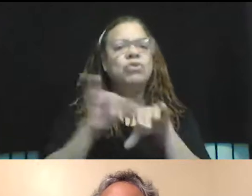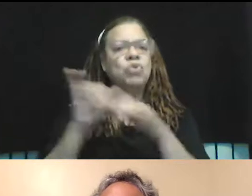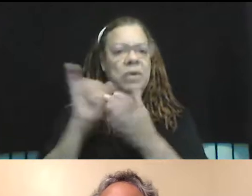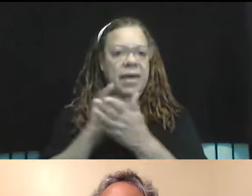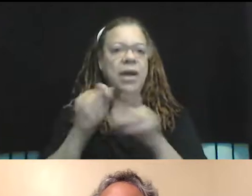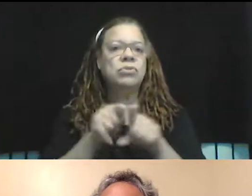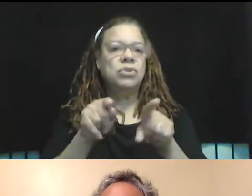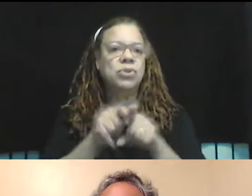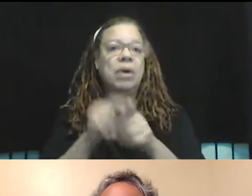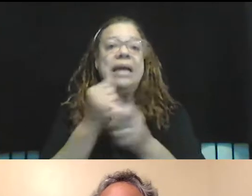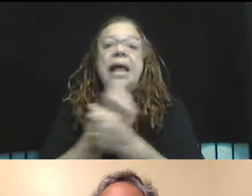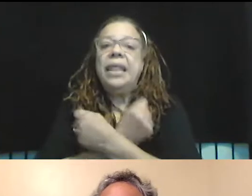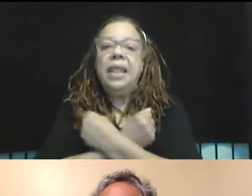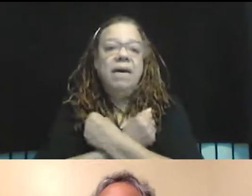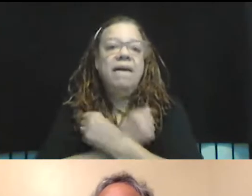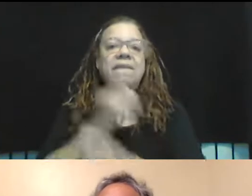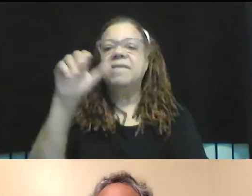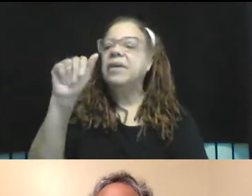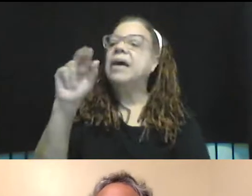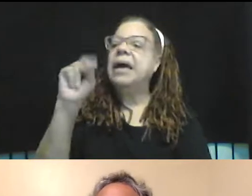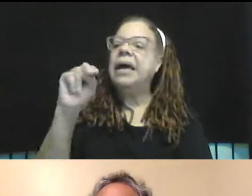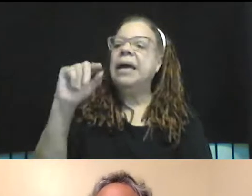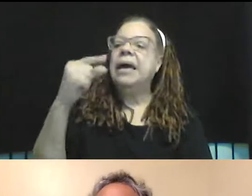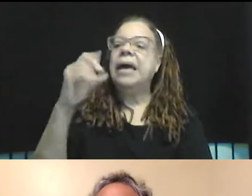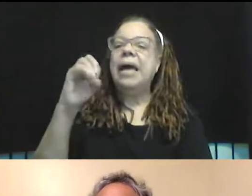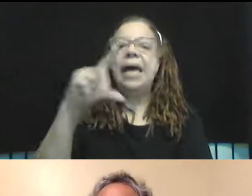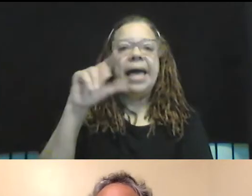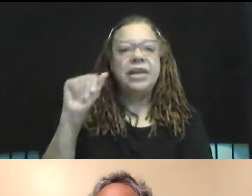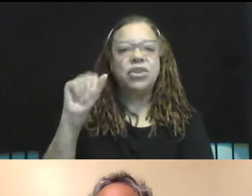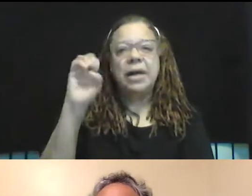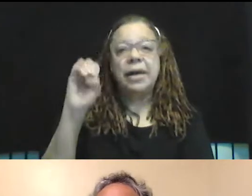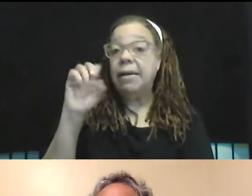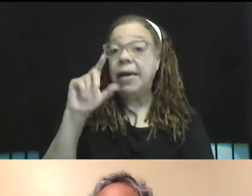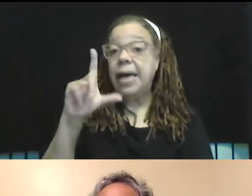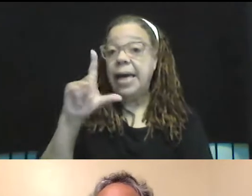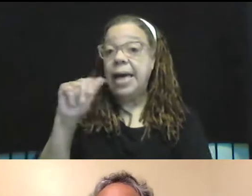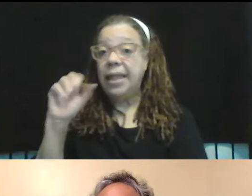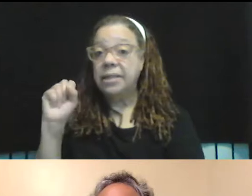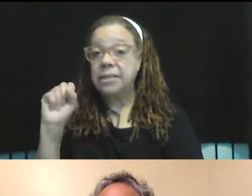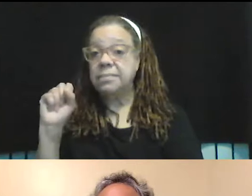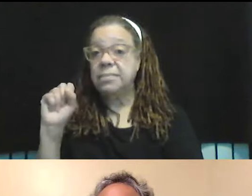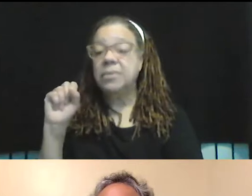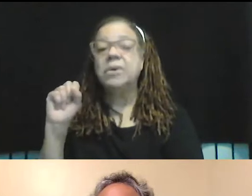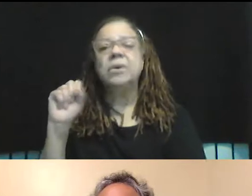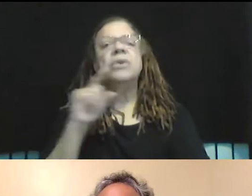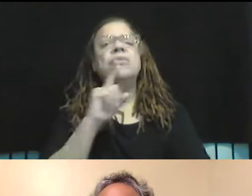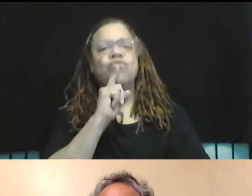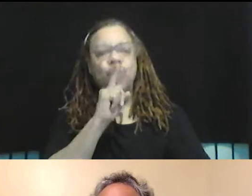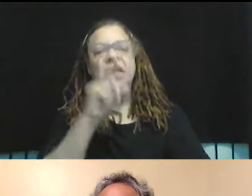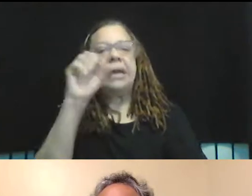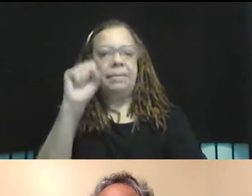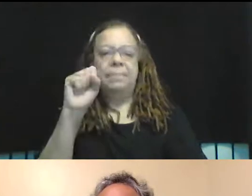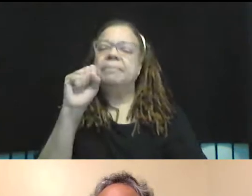And I love Angela Ellis. I can't remember how to say her last name, but her stuff is really figurative and abstract and